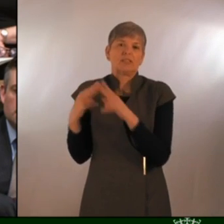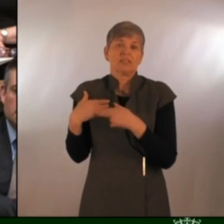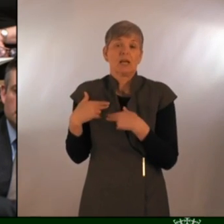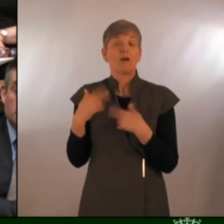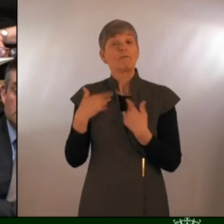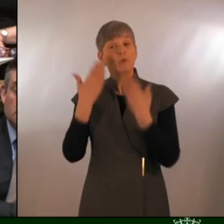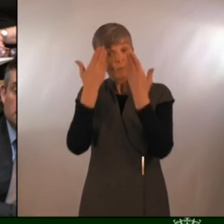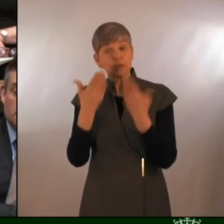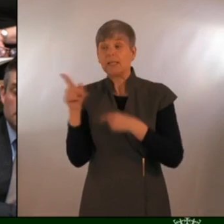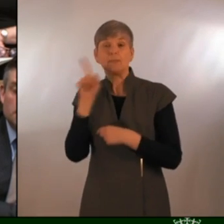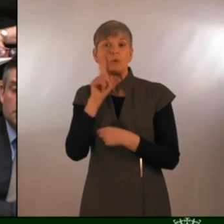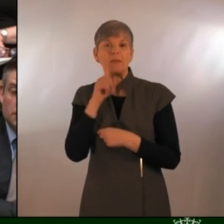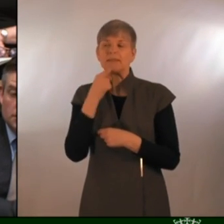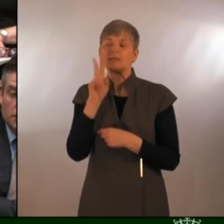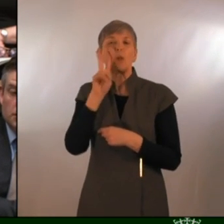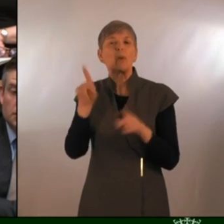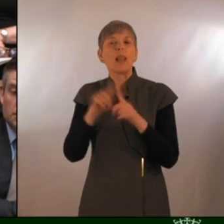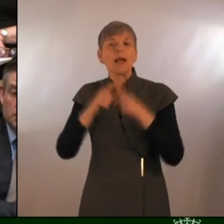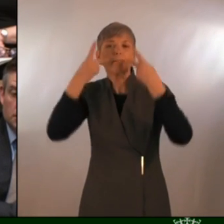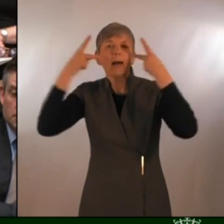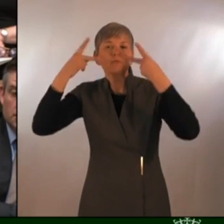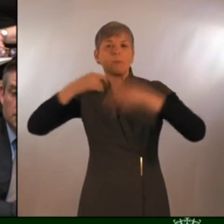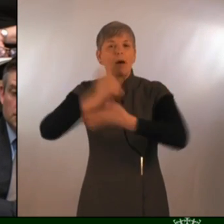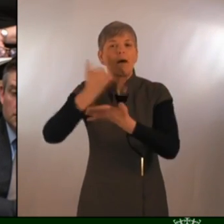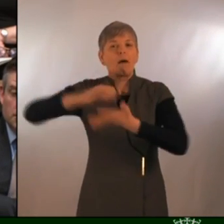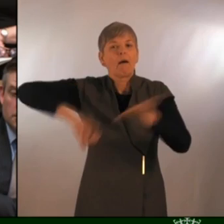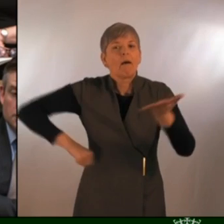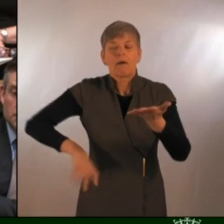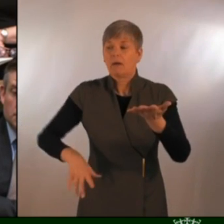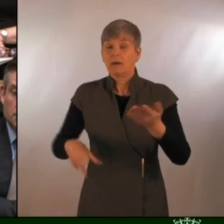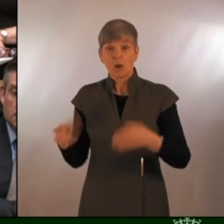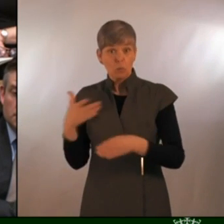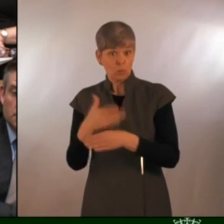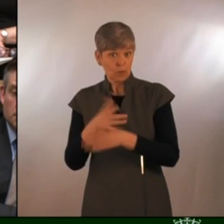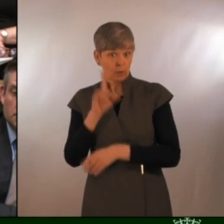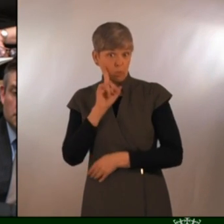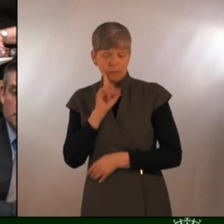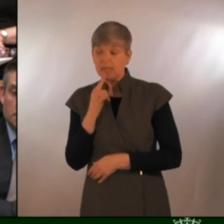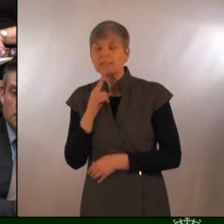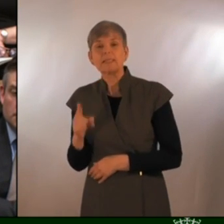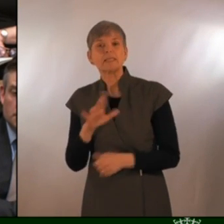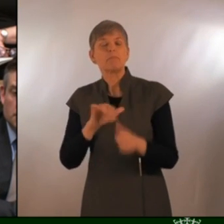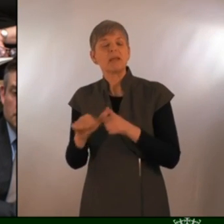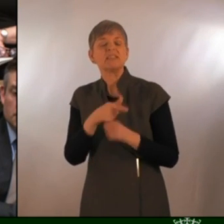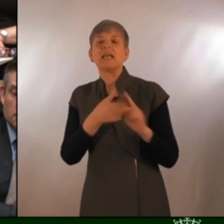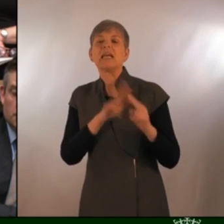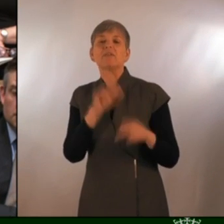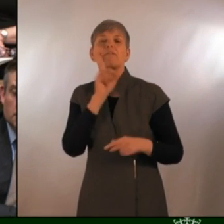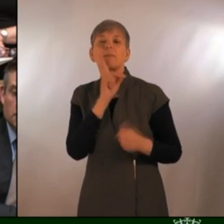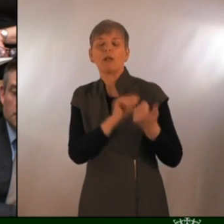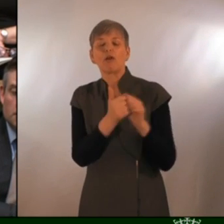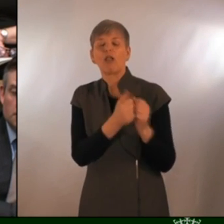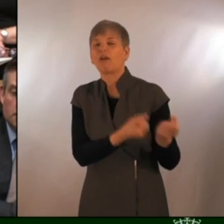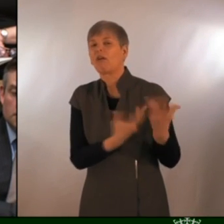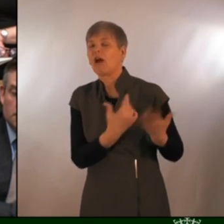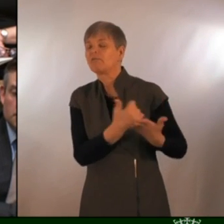robbers. Against working women, suggesting the best way of dealing with advice from a female colleague is just